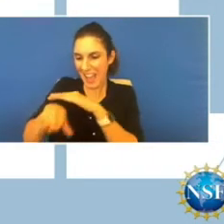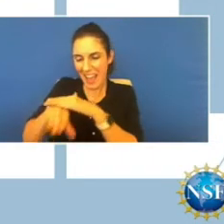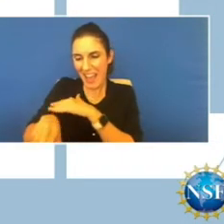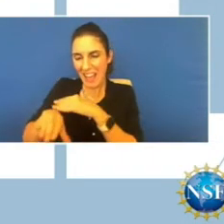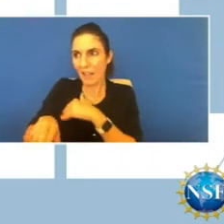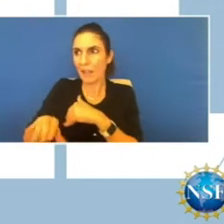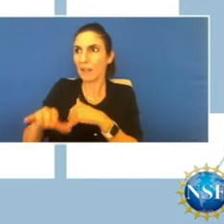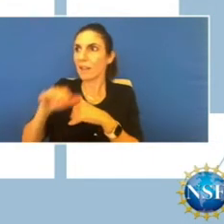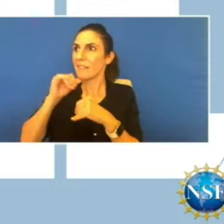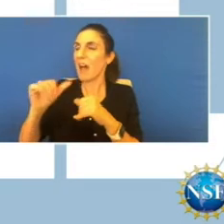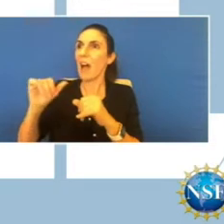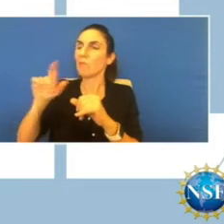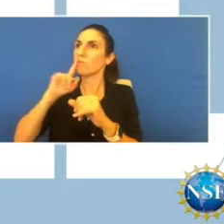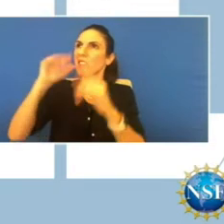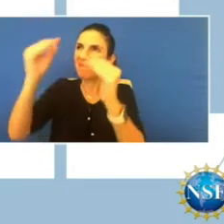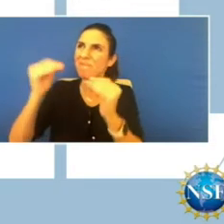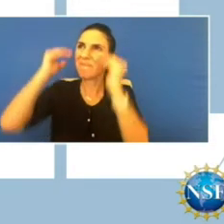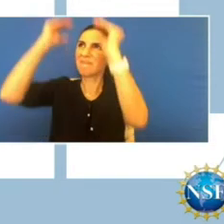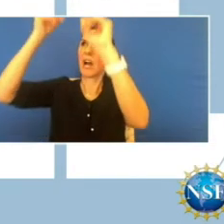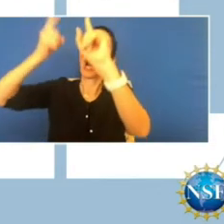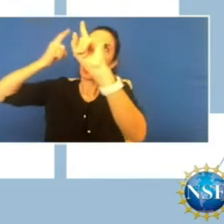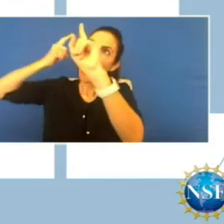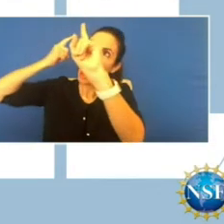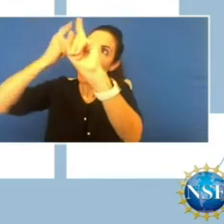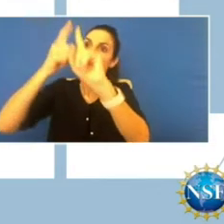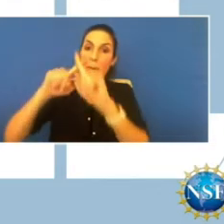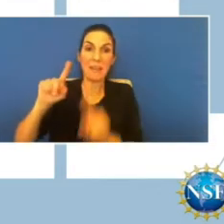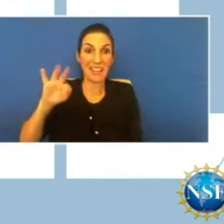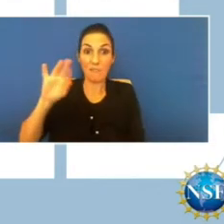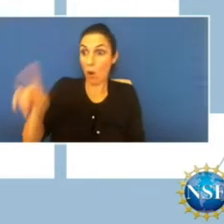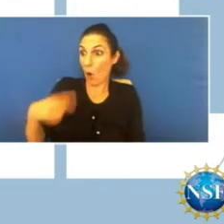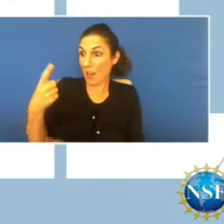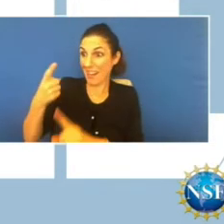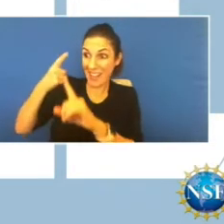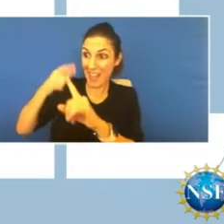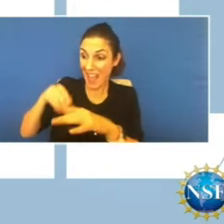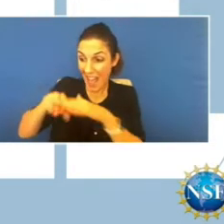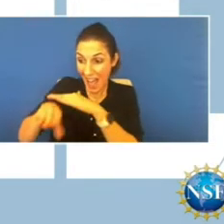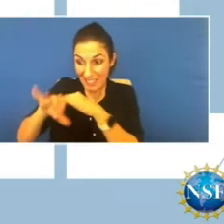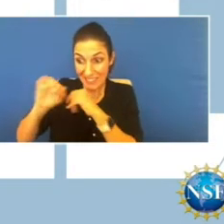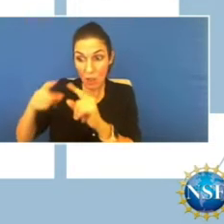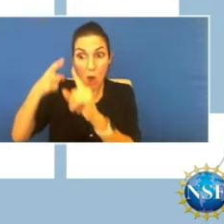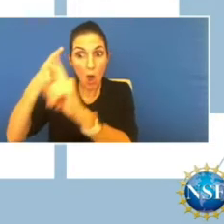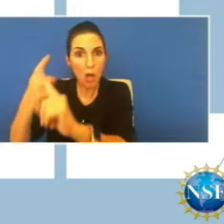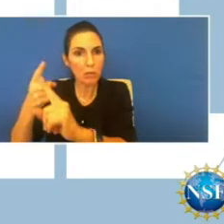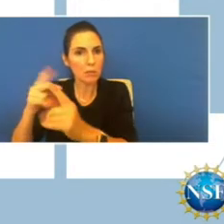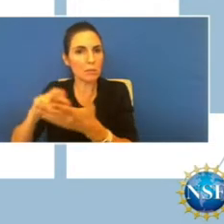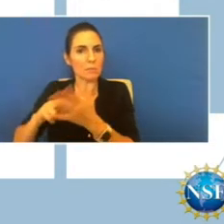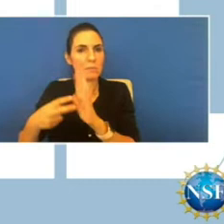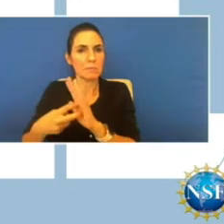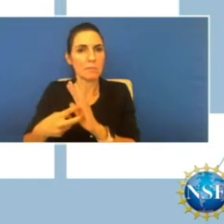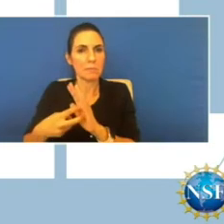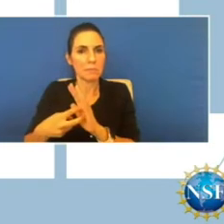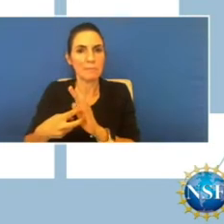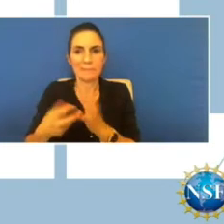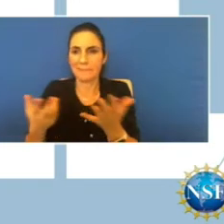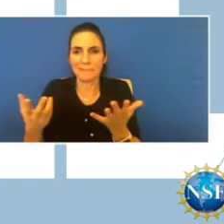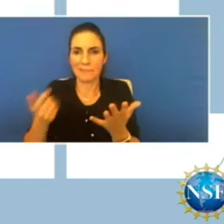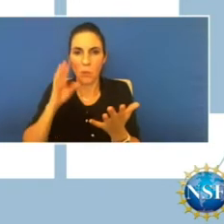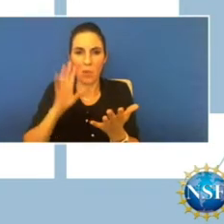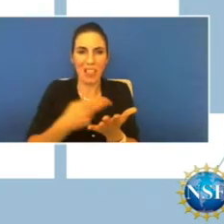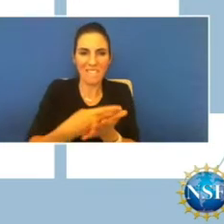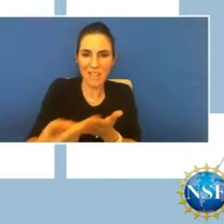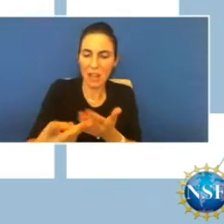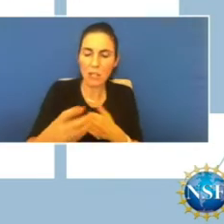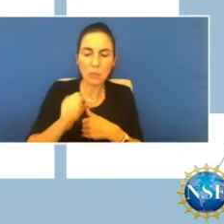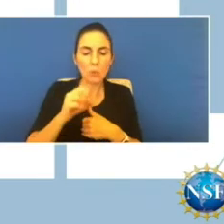enough goal. And in fact, if access alone is the goal, we might actually be agents in reproduction. And I want to make sure that I'm